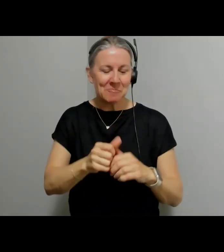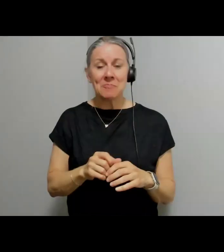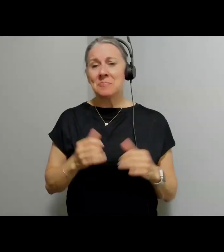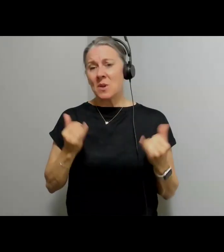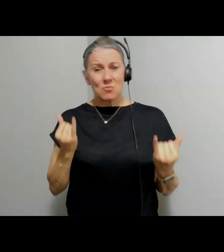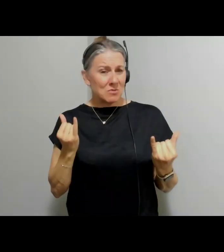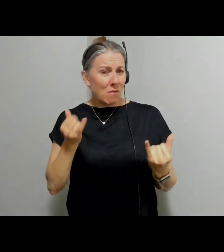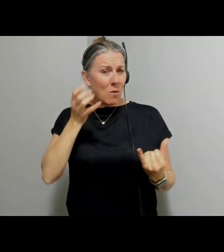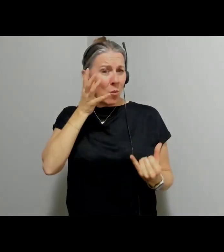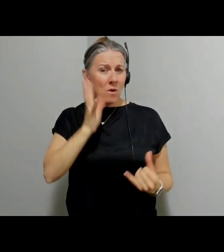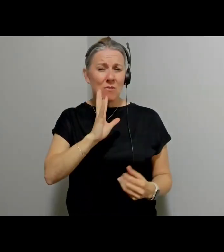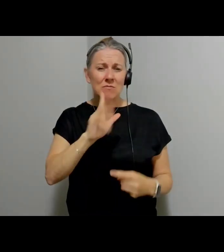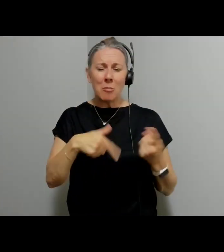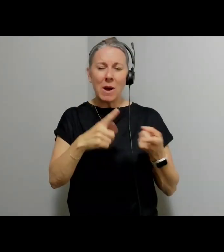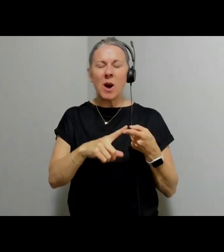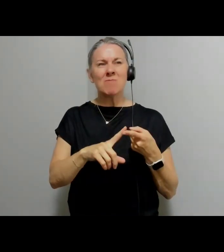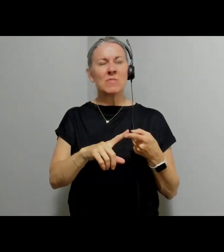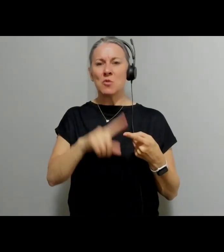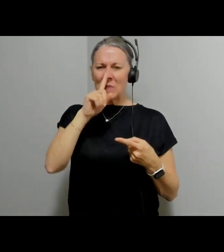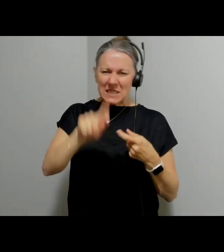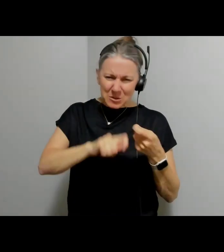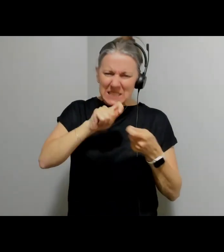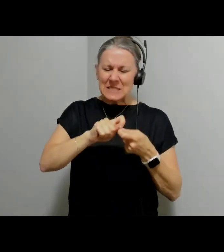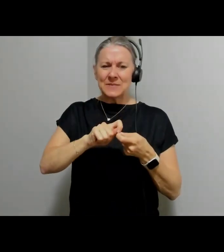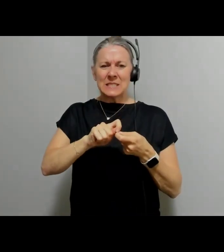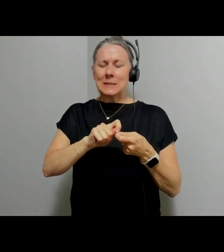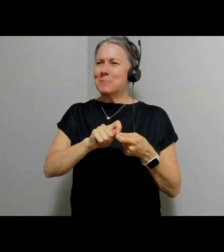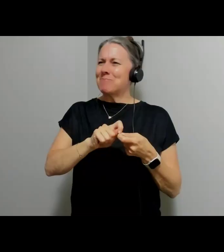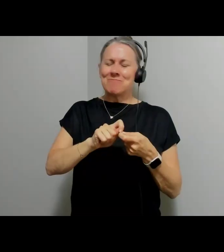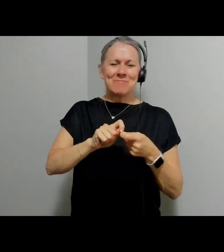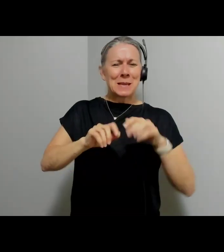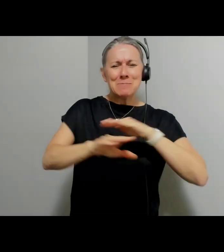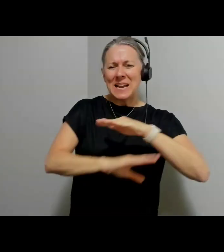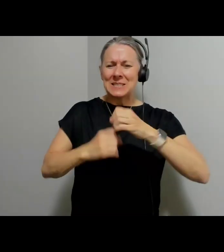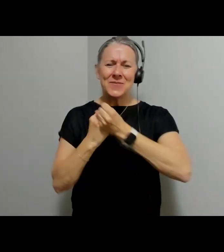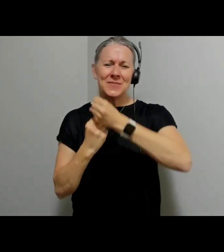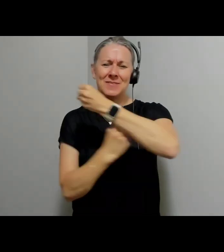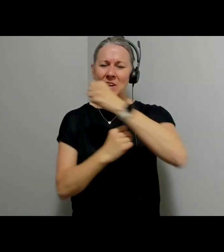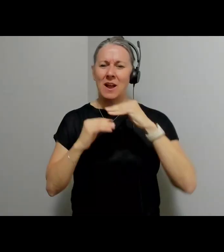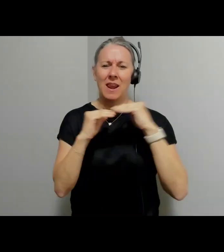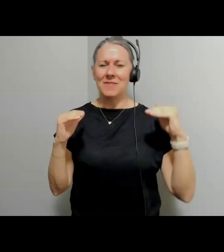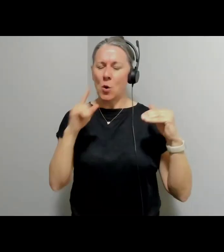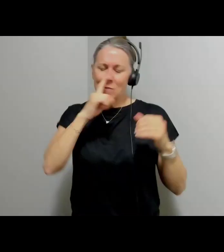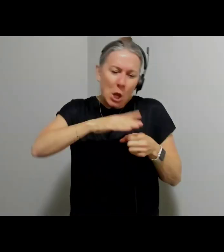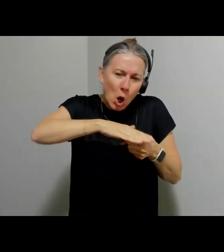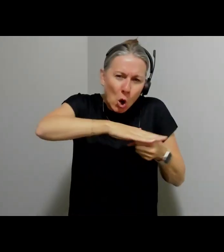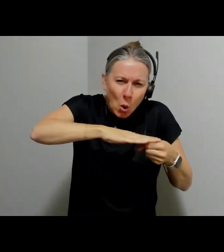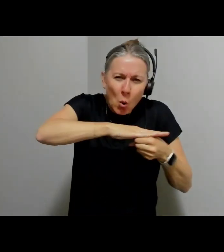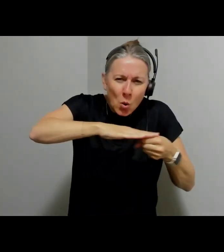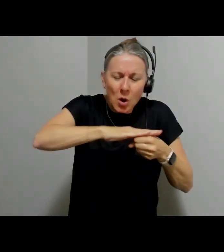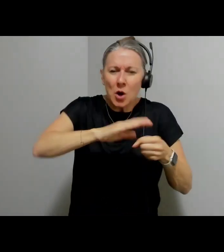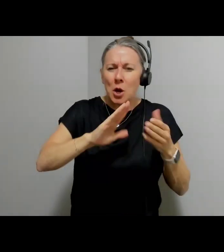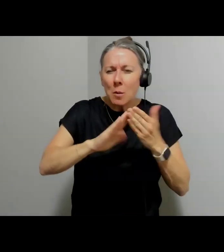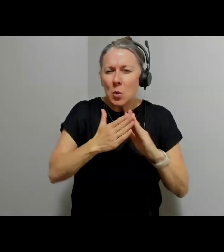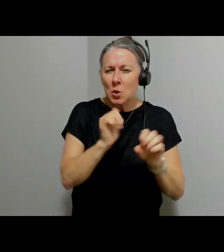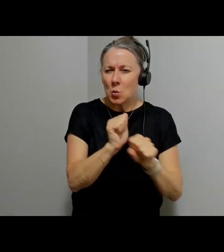really pragmatic level about things that are happening at the grassroots level, really, really local community-based work that's